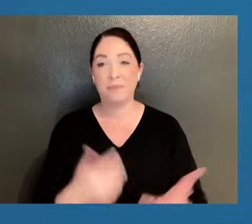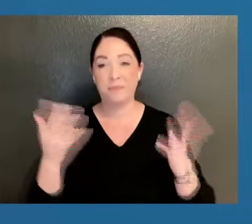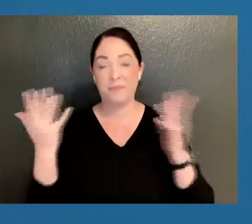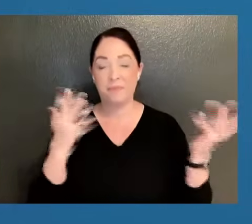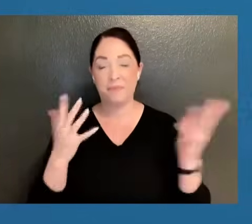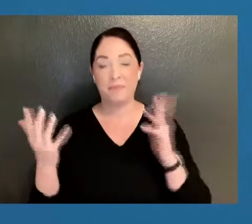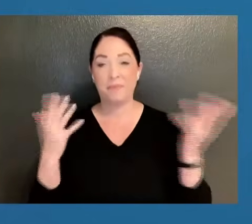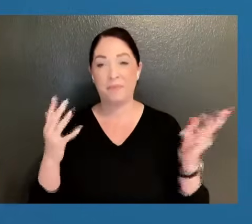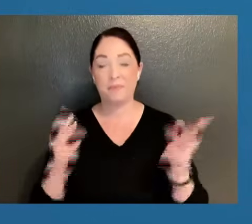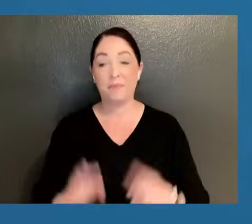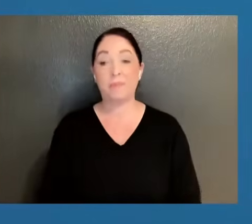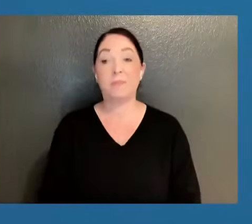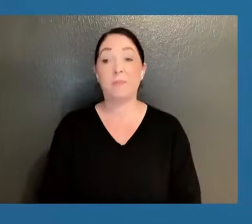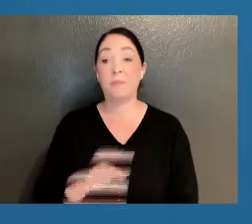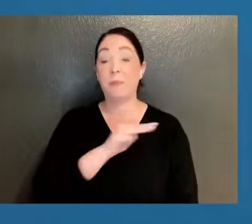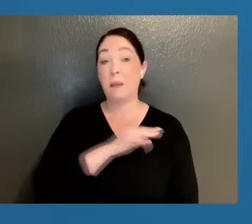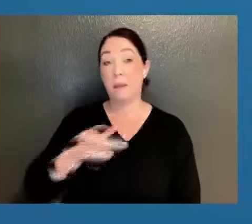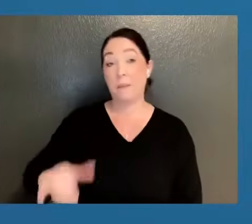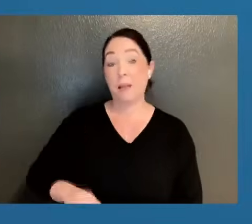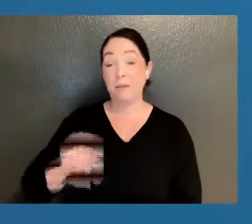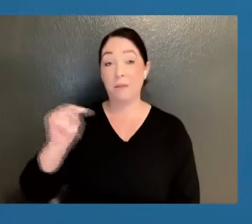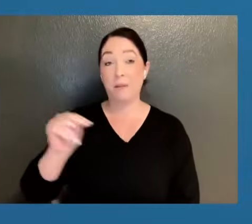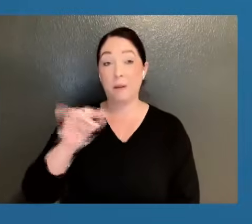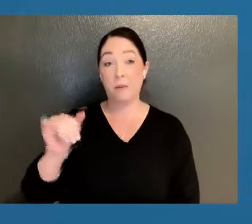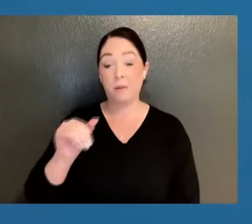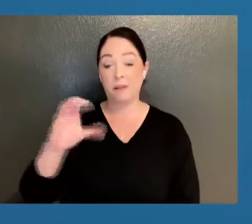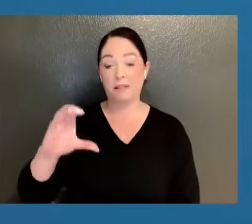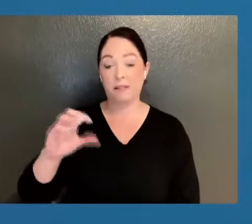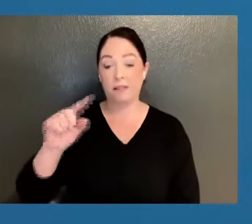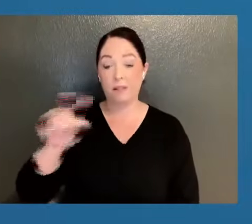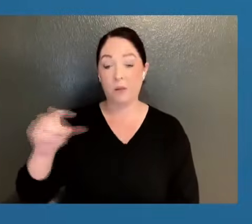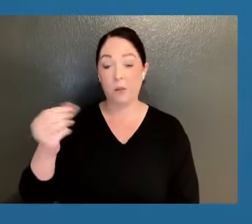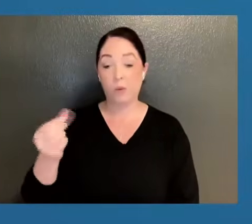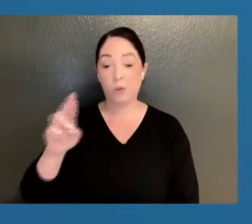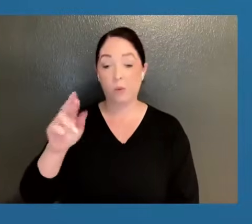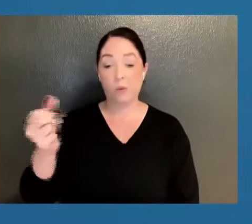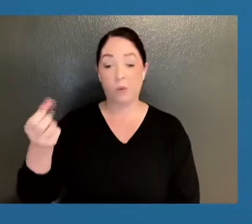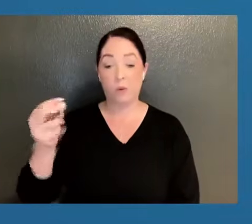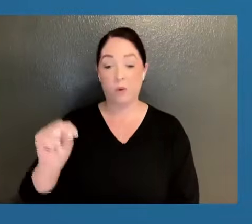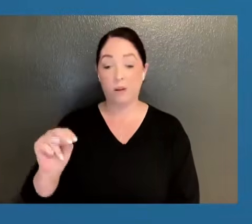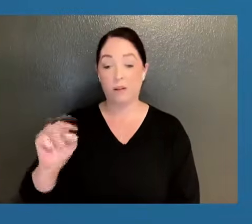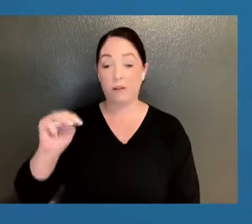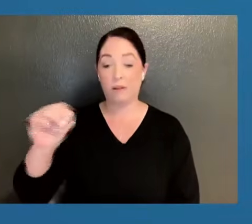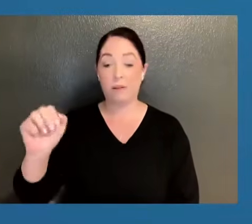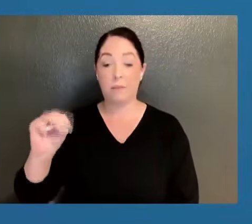The Mayor of New York City, Zoran Mamdani.